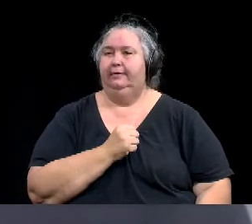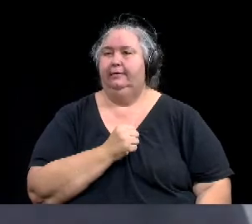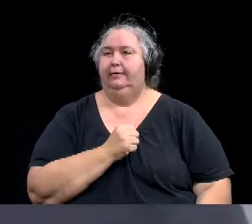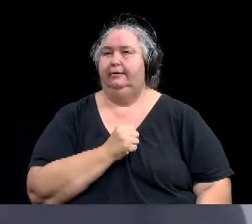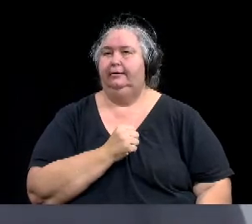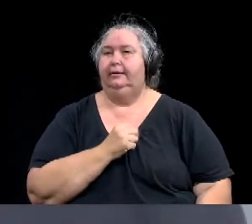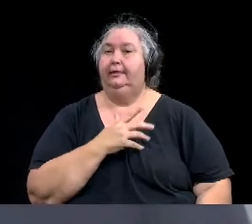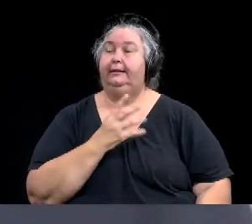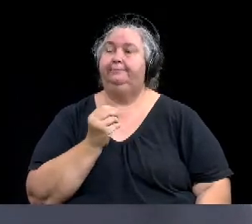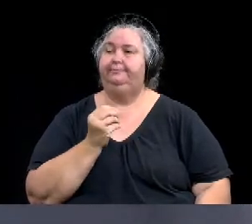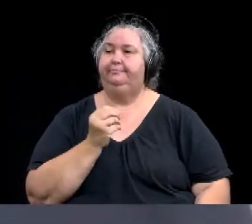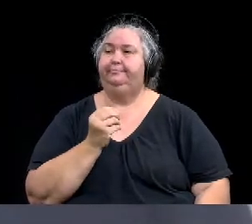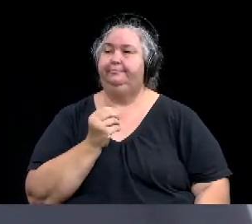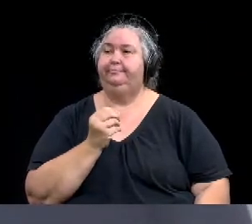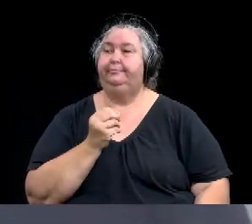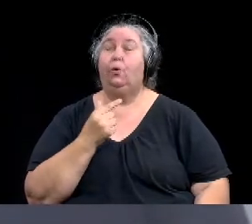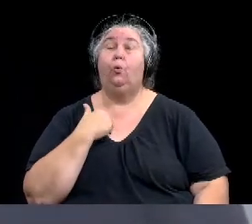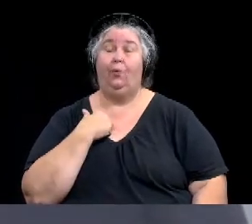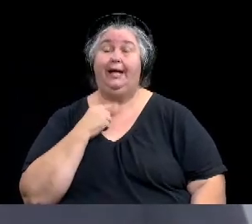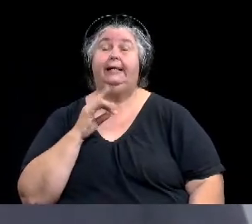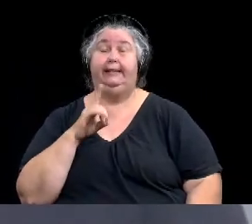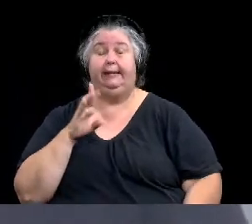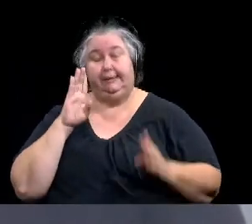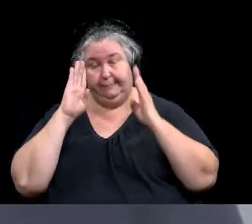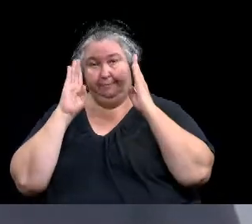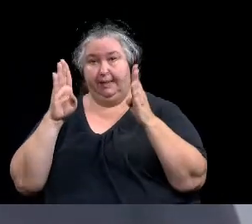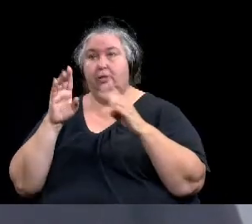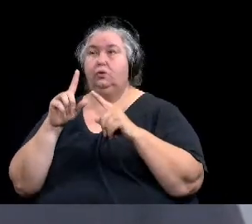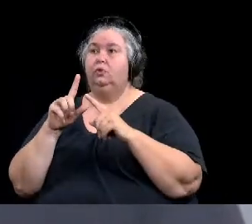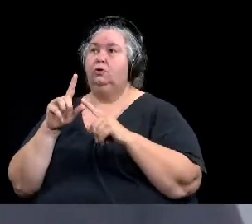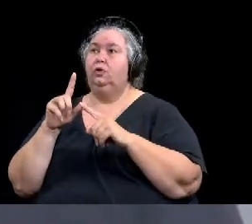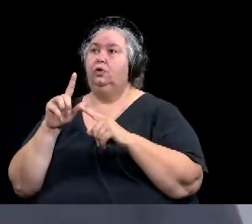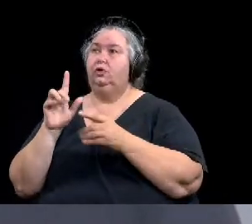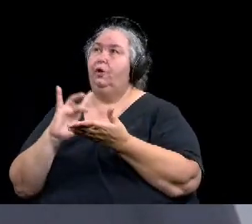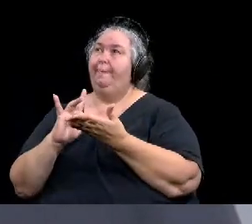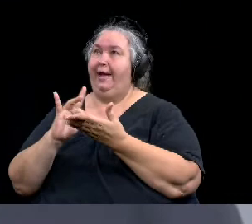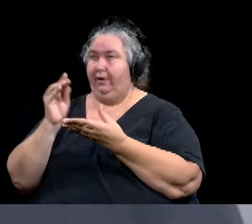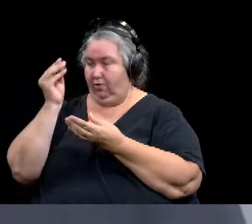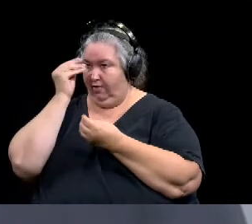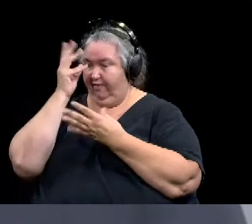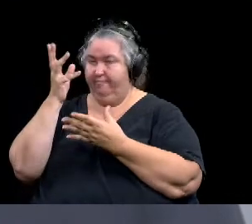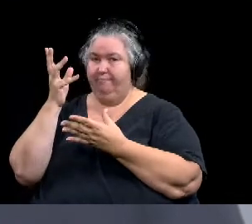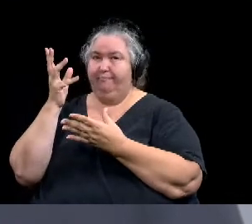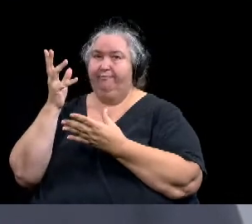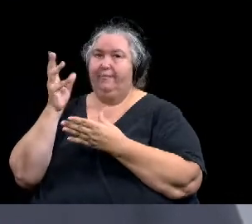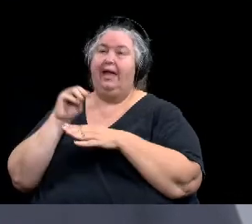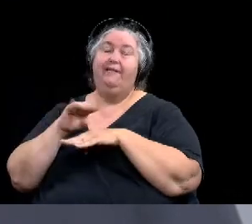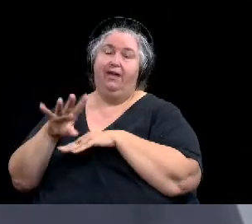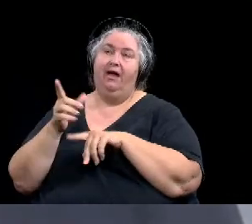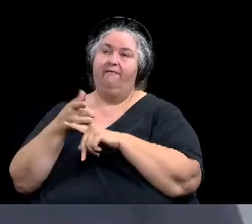and we did listen to medical advice from Dr.